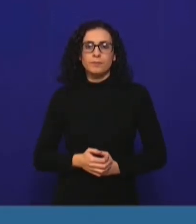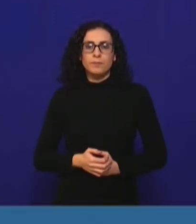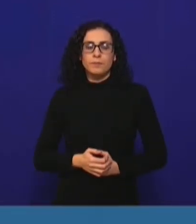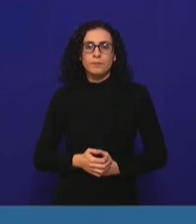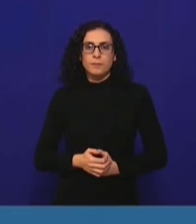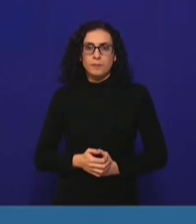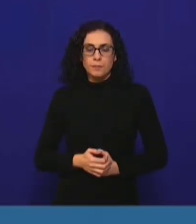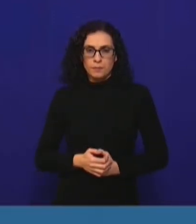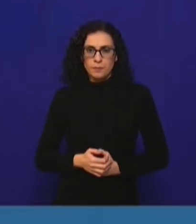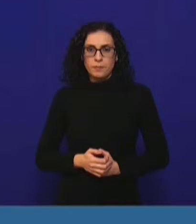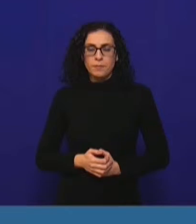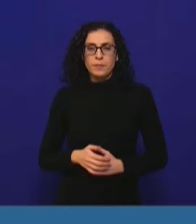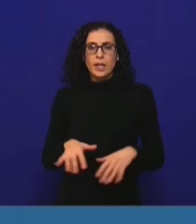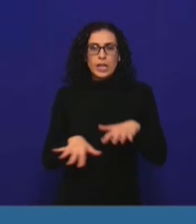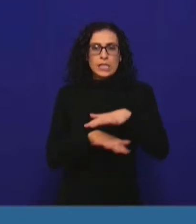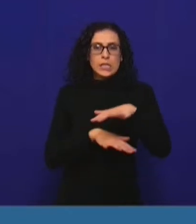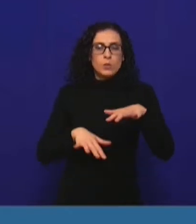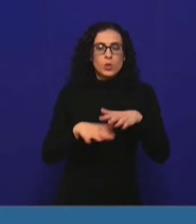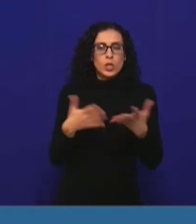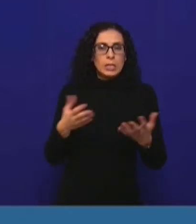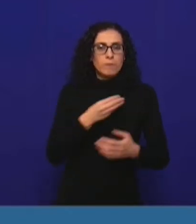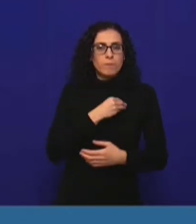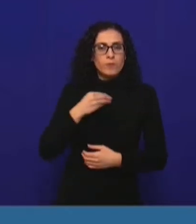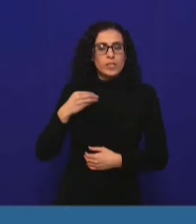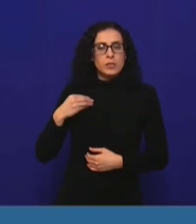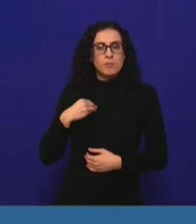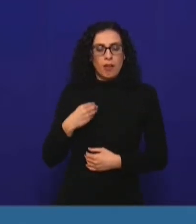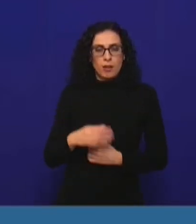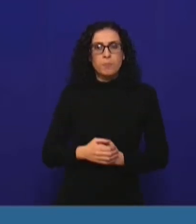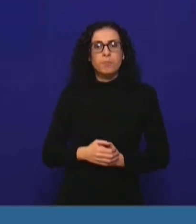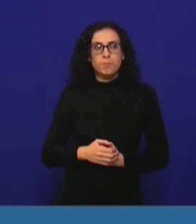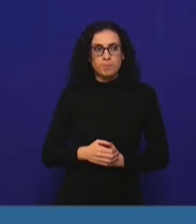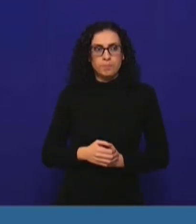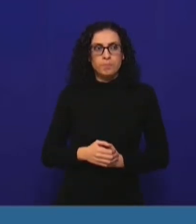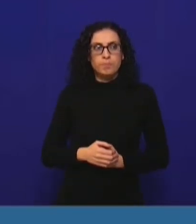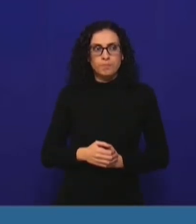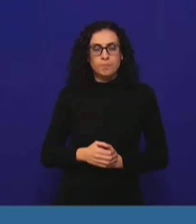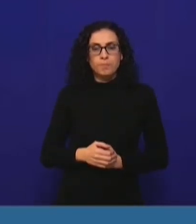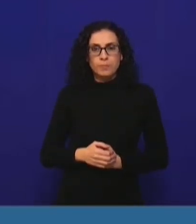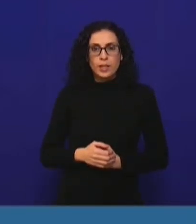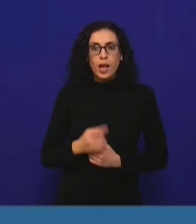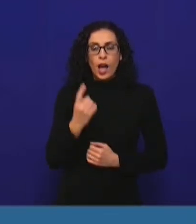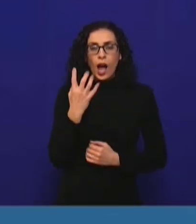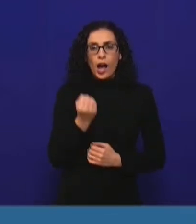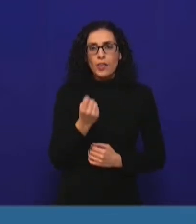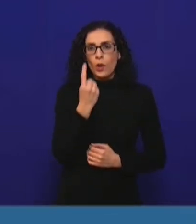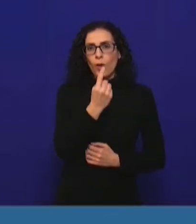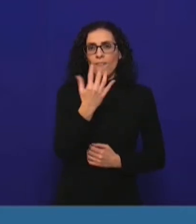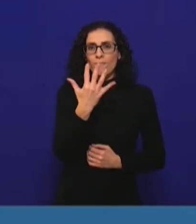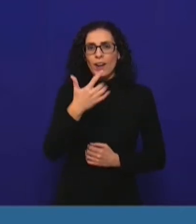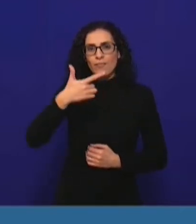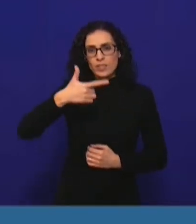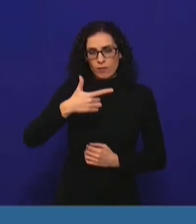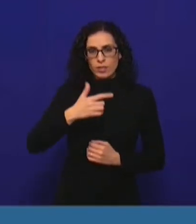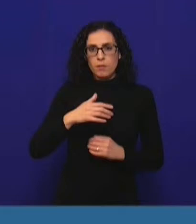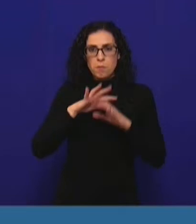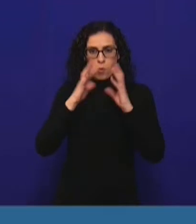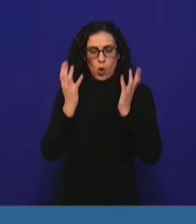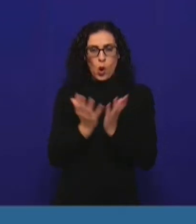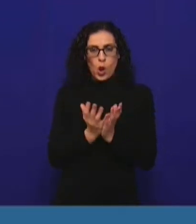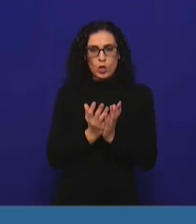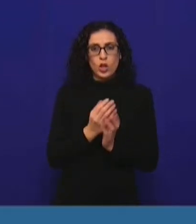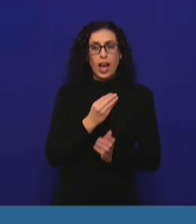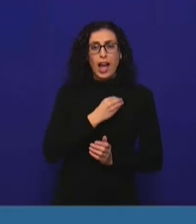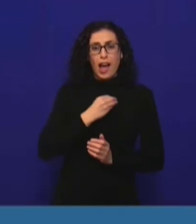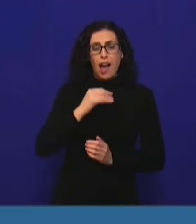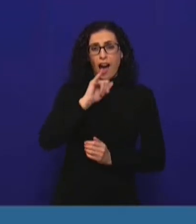Situazzjoni fl-isptarijiet. Situazzjoni fl-isptarijiet hija qed jonqos in-numru fatti għandna 157, fl-ITU hemm 17